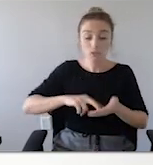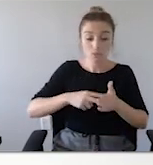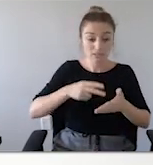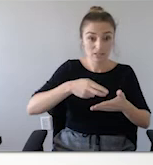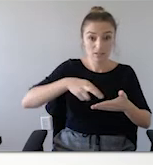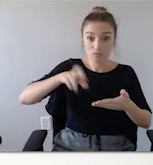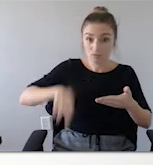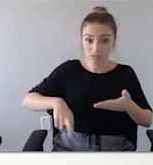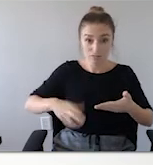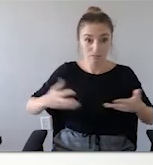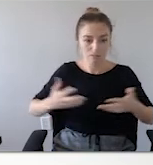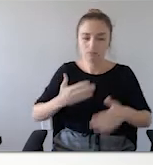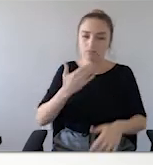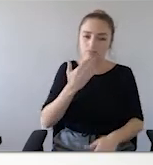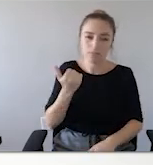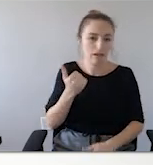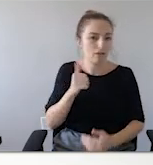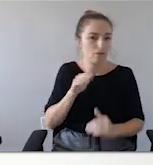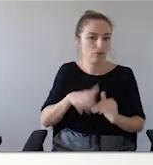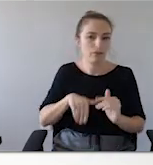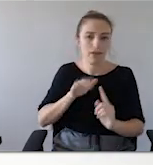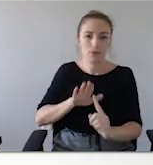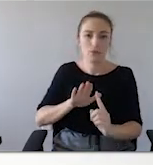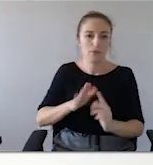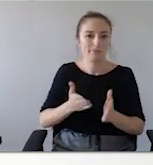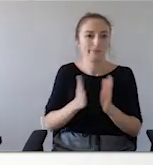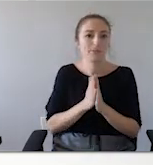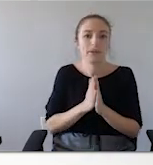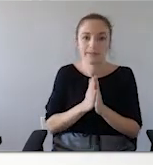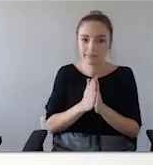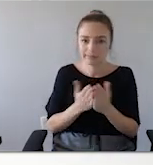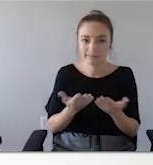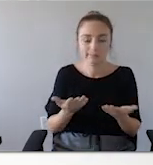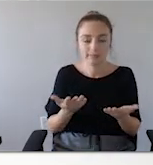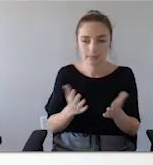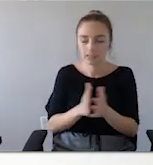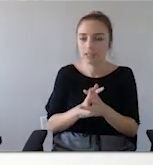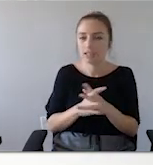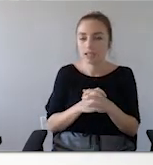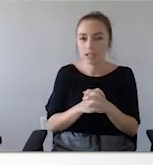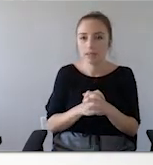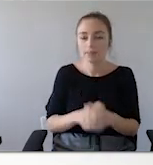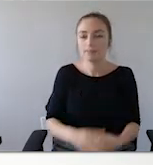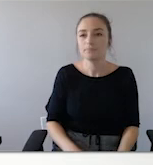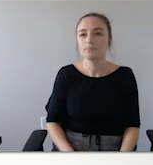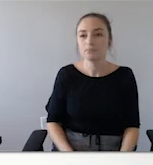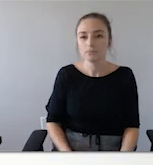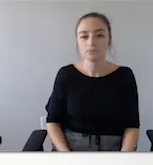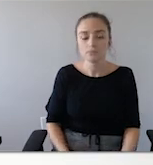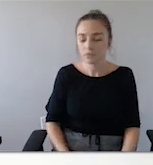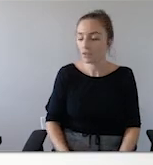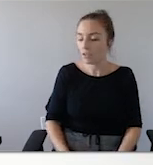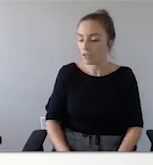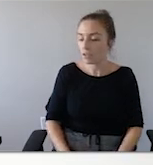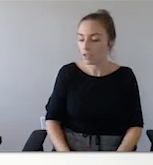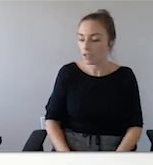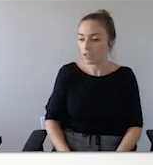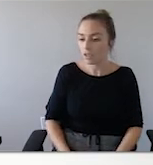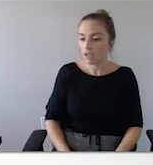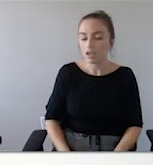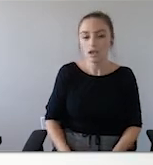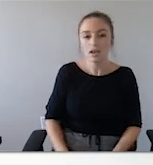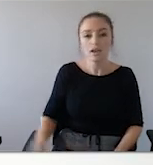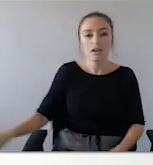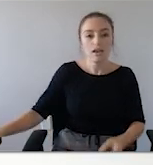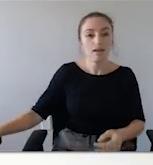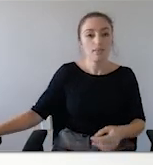opinion, than what she had filed for. And then the other case, it was like a really good case.